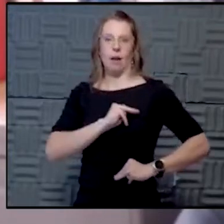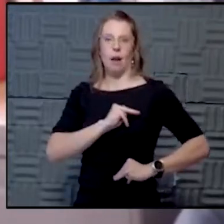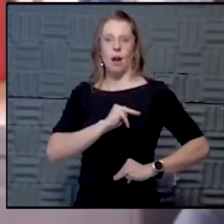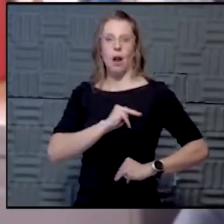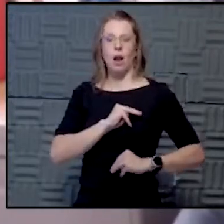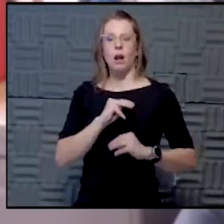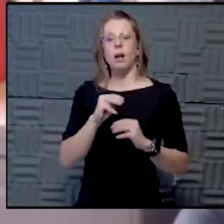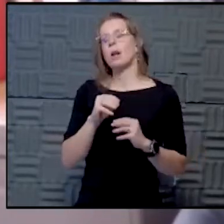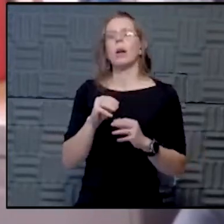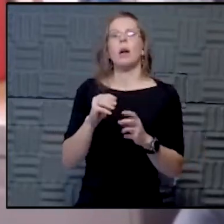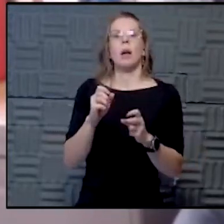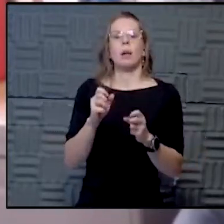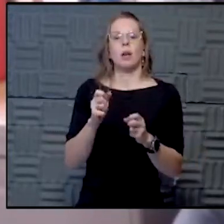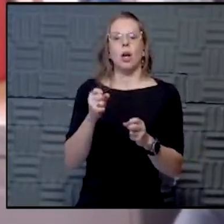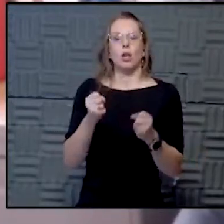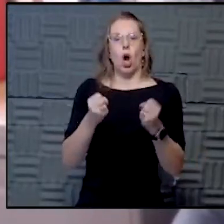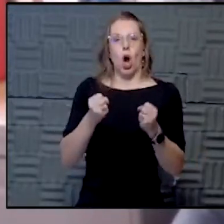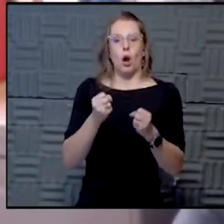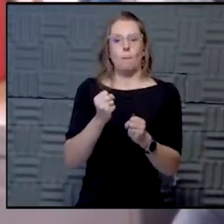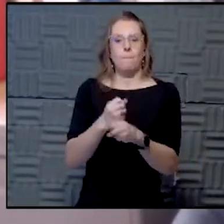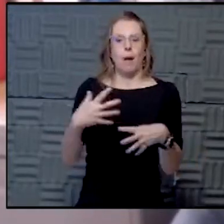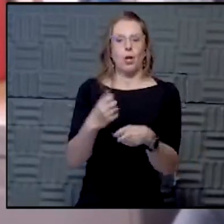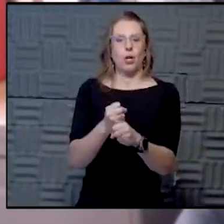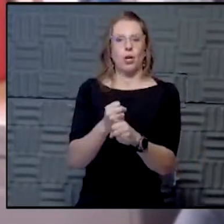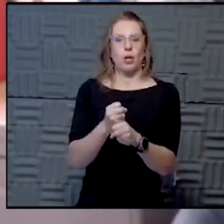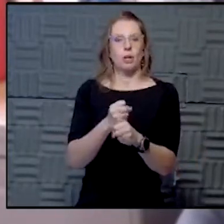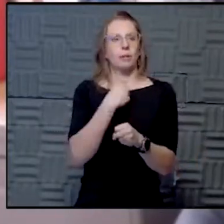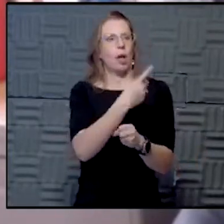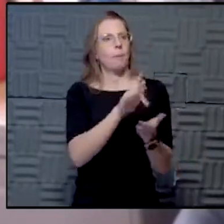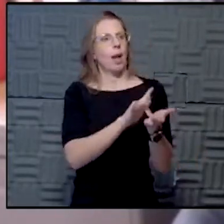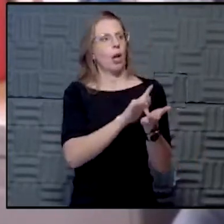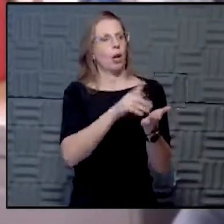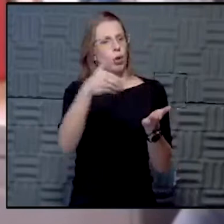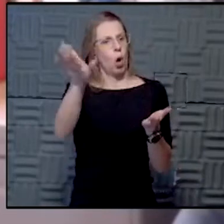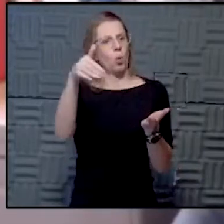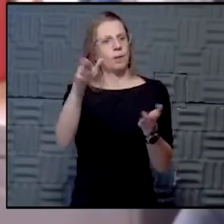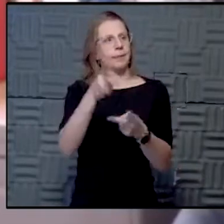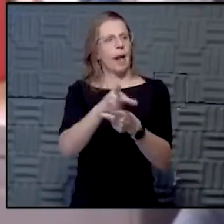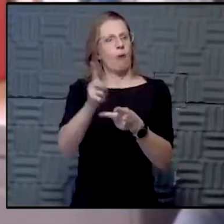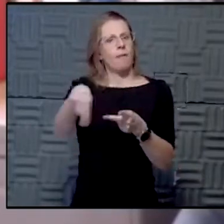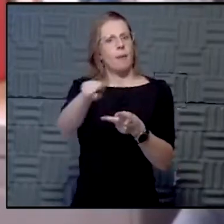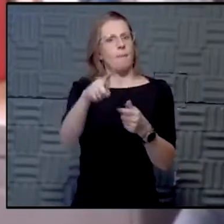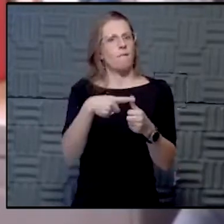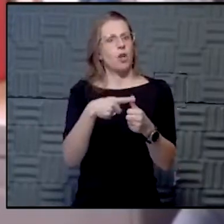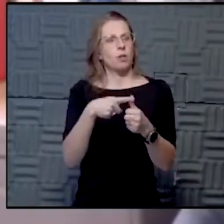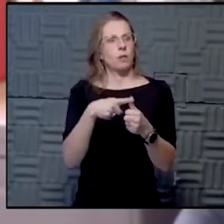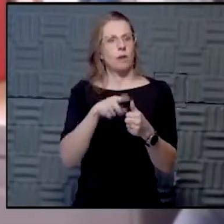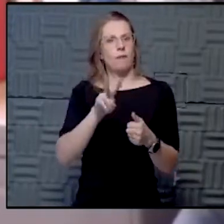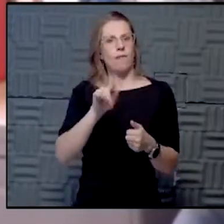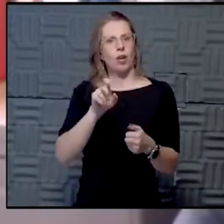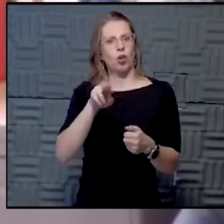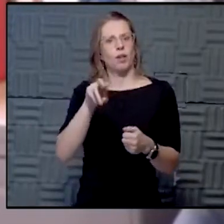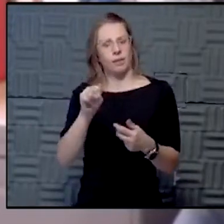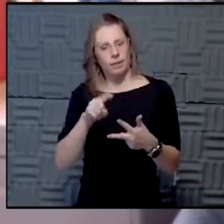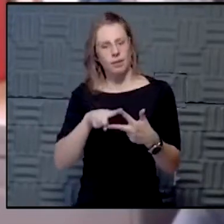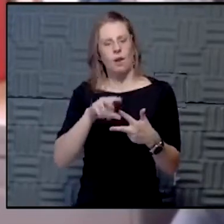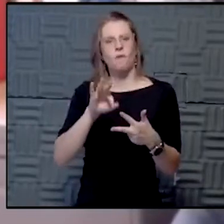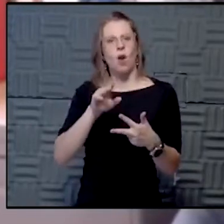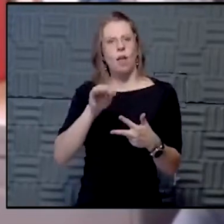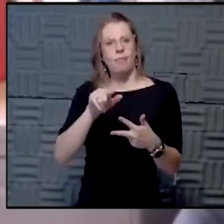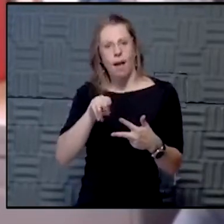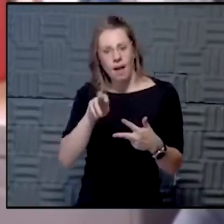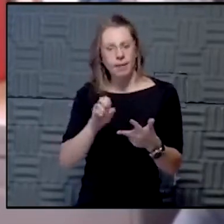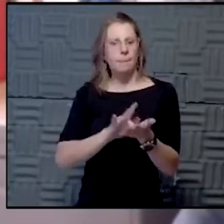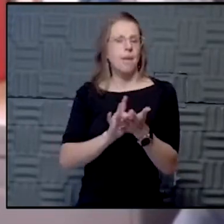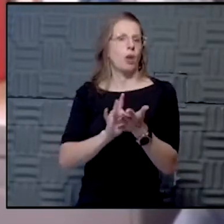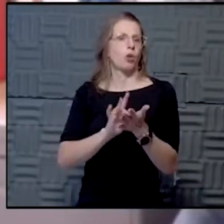mass casualty happens, you don't tell the medic, well, I'm going to go later, take care of those folks first. Our veterans, our first responders, our frontline